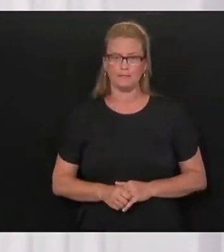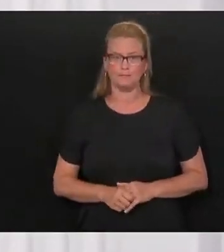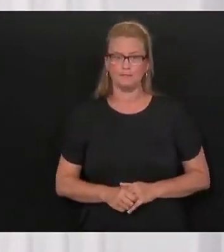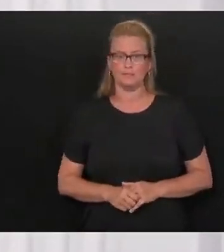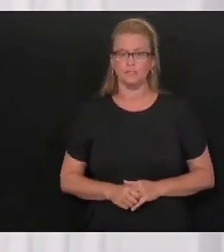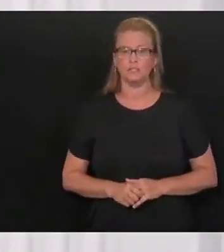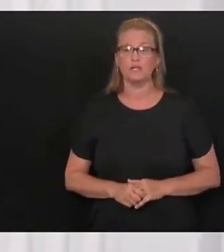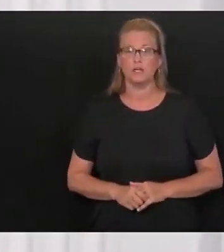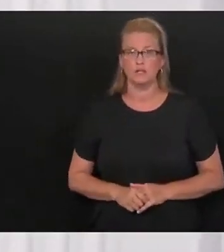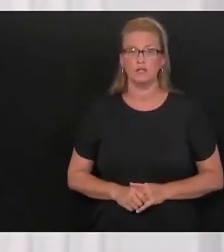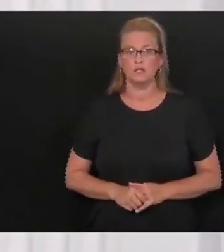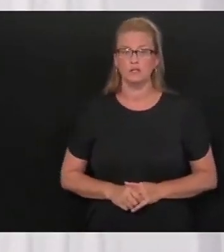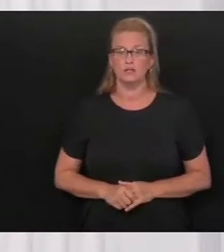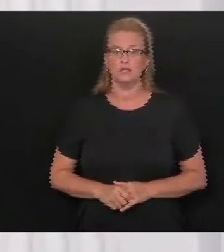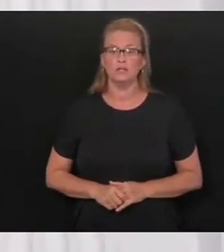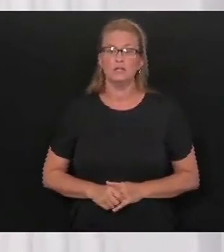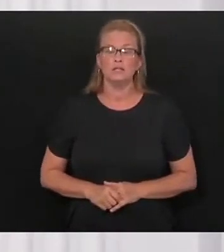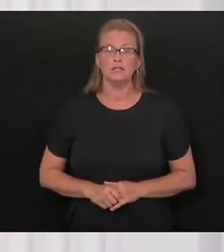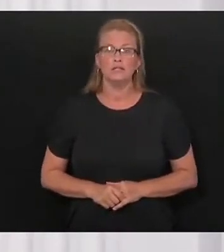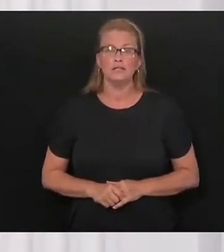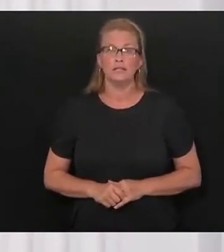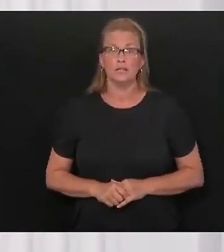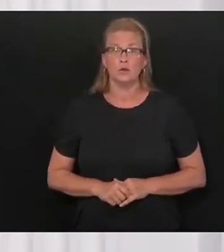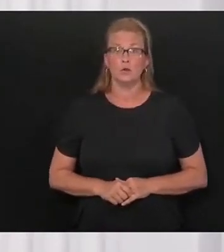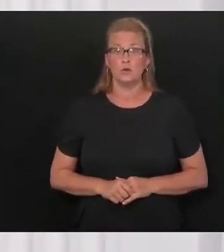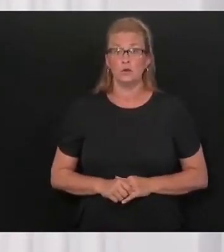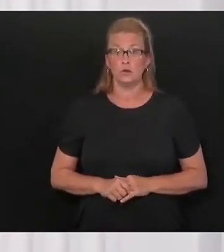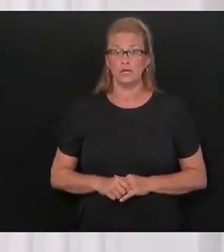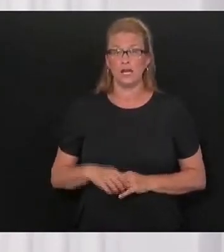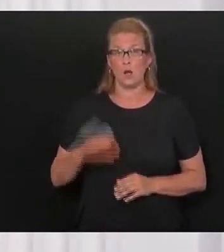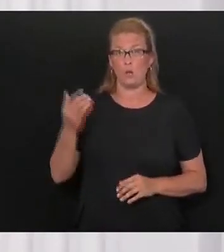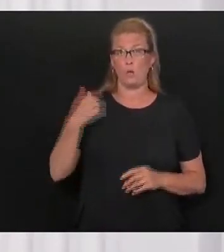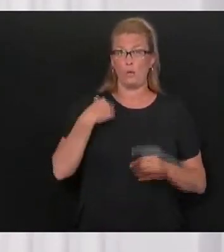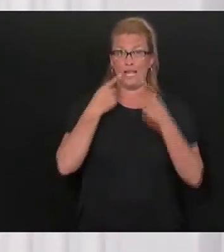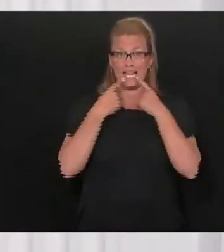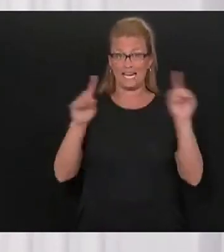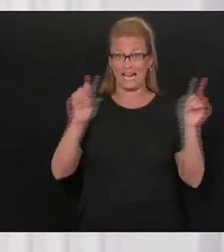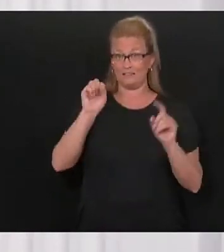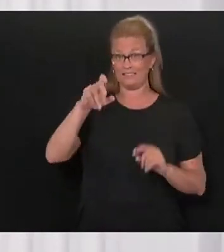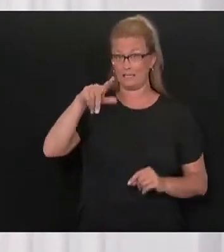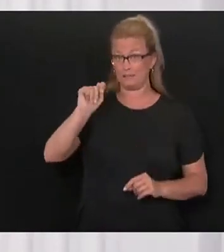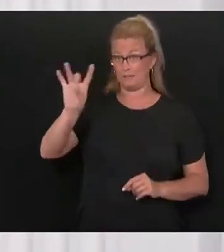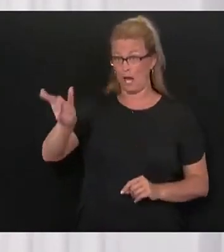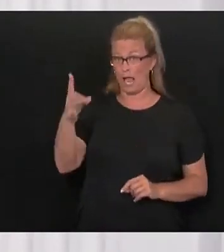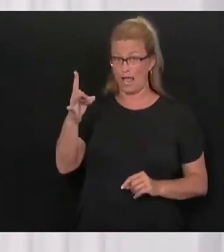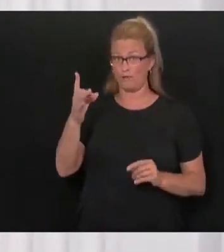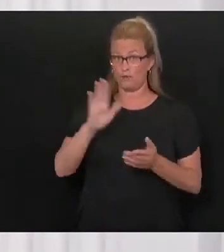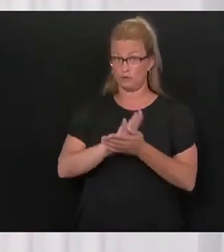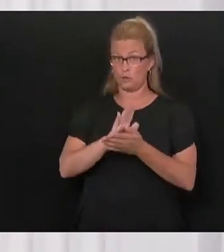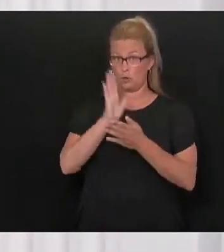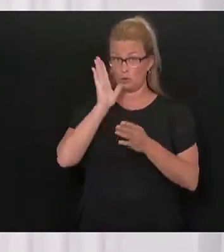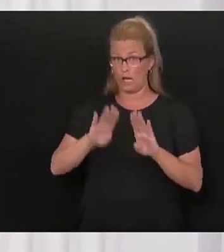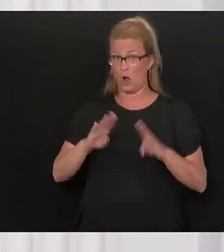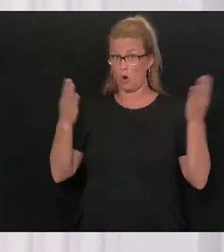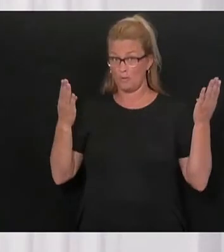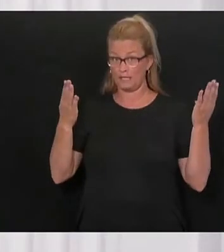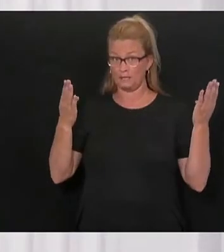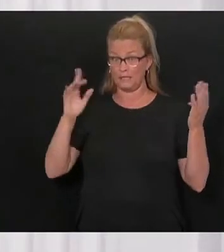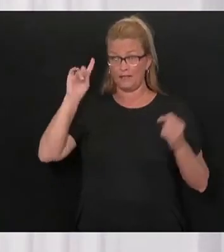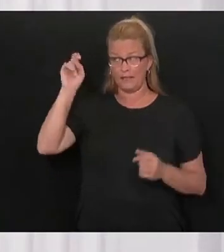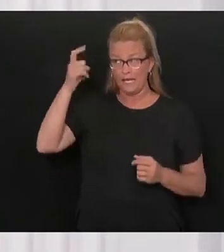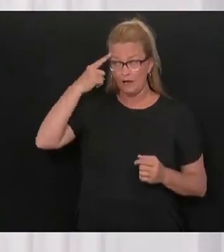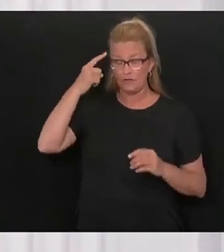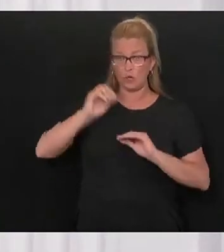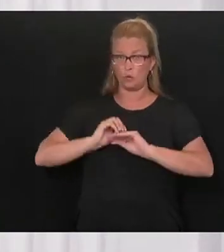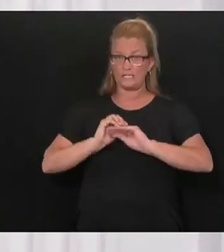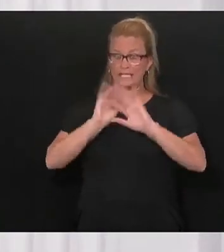first and foremost, the timing of this plan, when September 8th was announced, and I continue to say Governor Justice was very